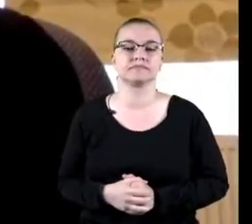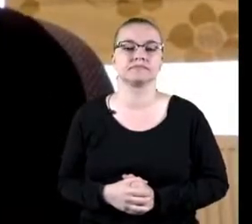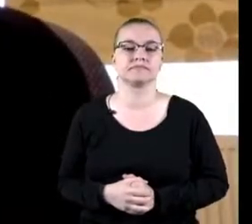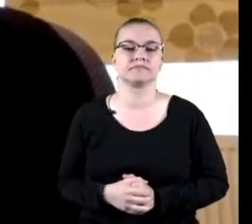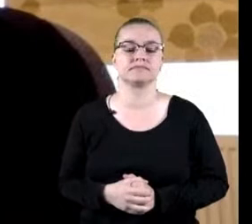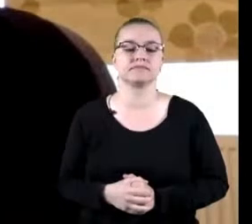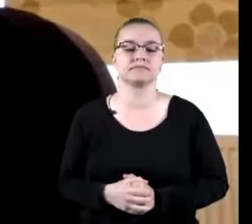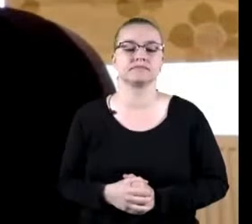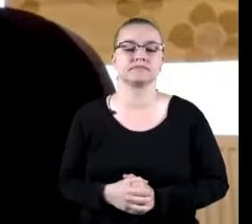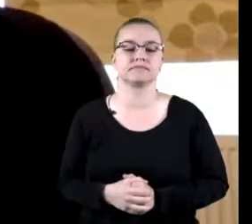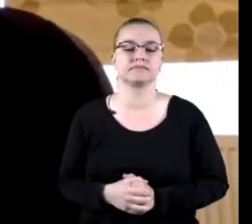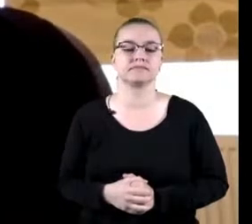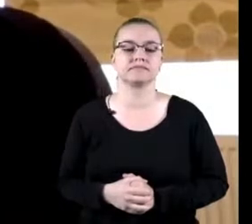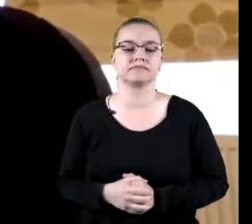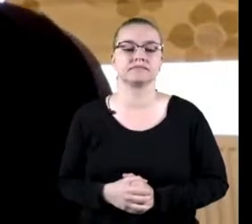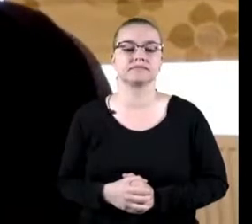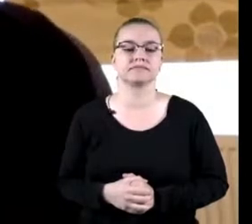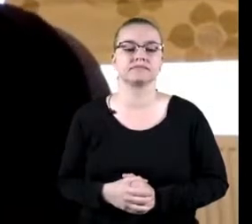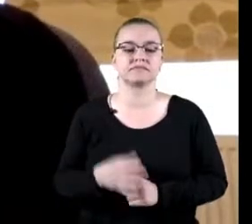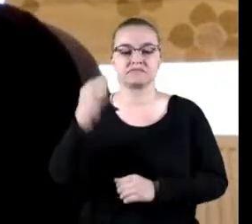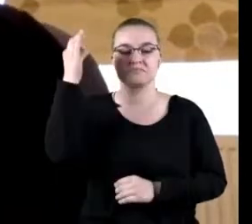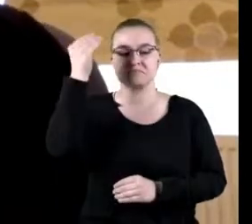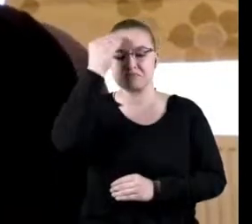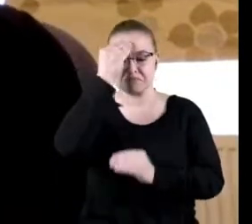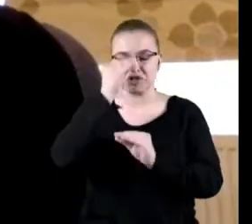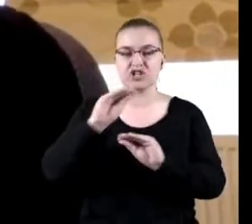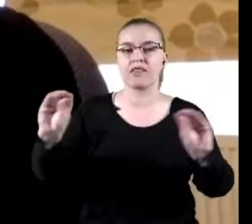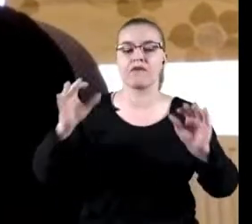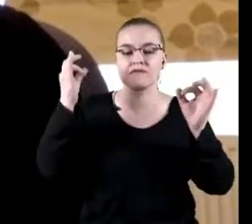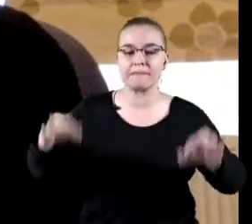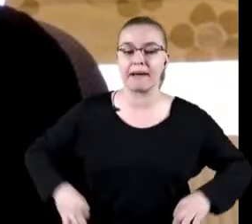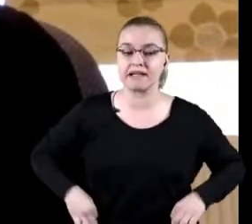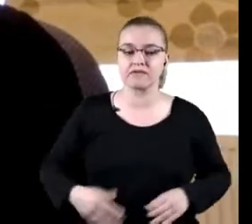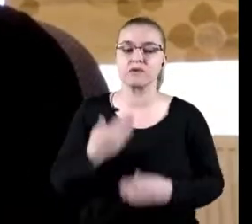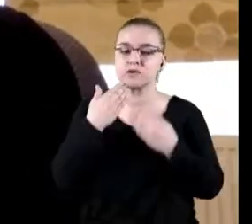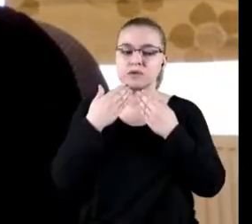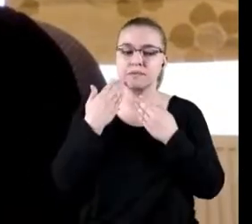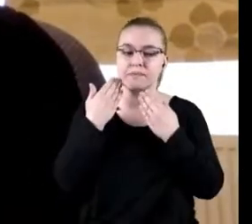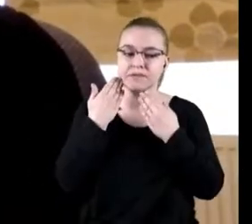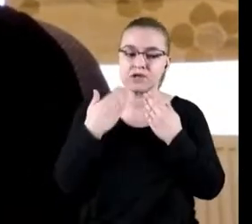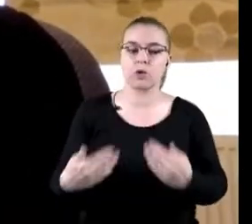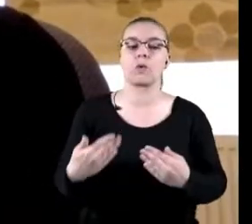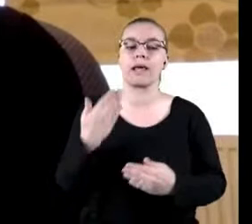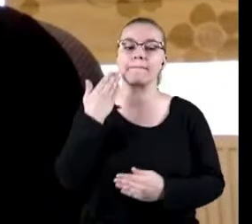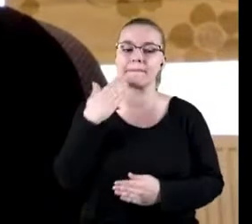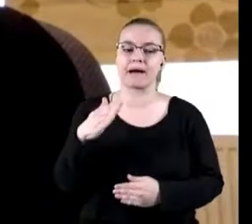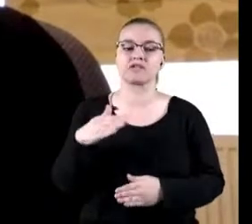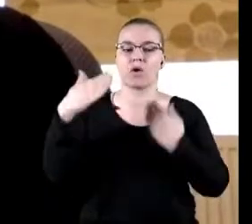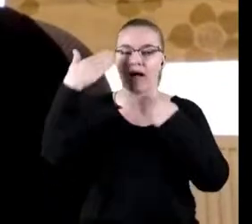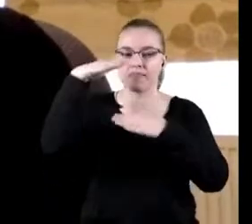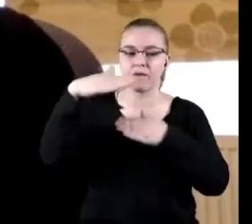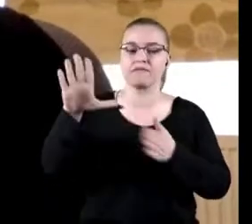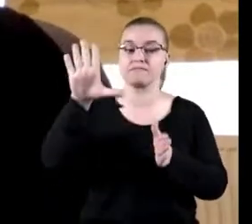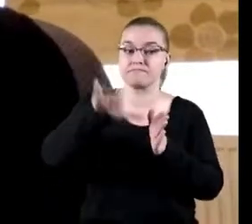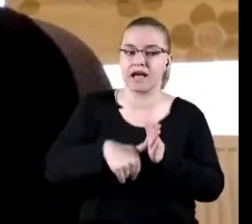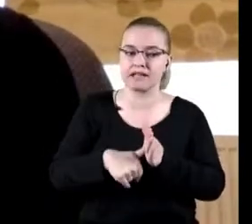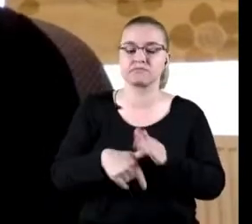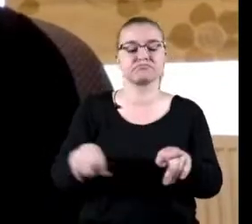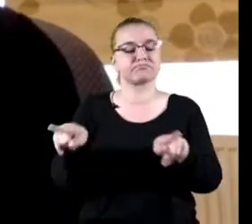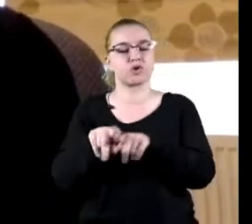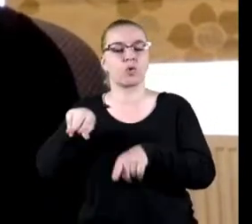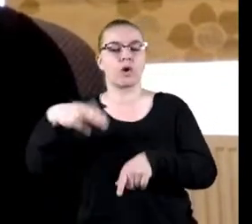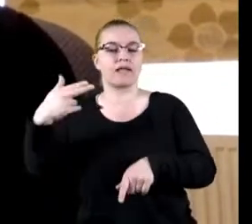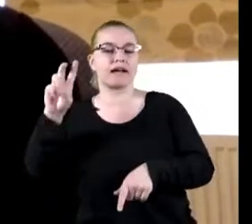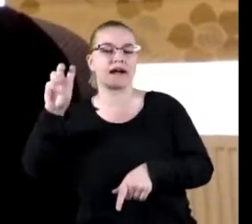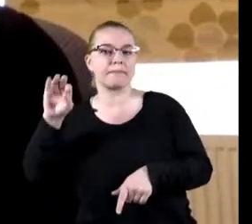Fellow speakers, ladies and gentlemen, thank you to UN Habitat and the city of Katowice for the opportunity to deliver today's